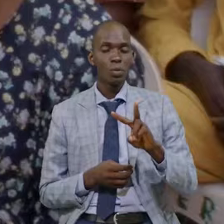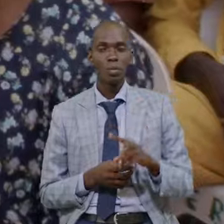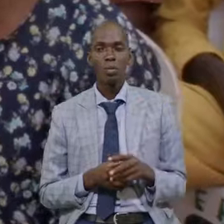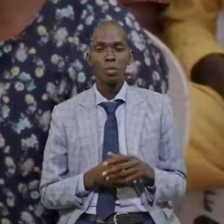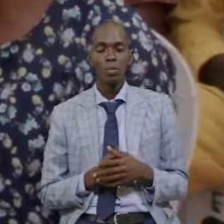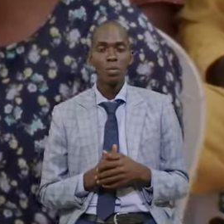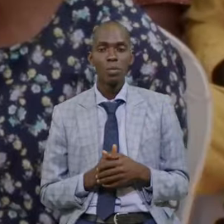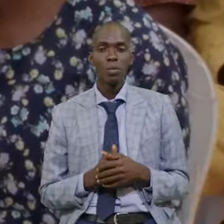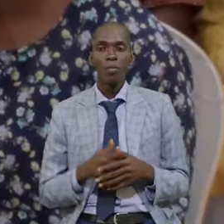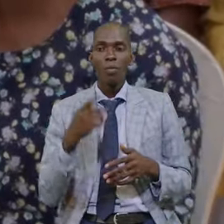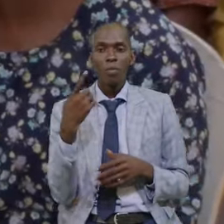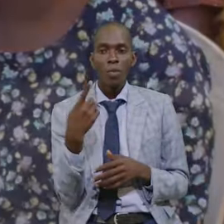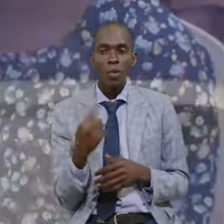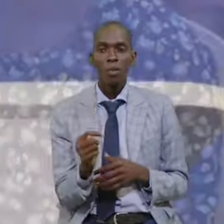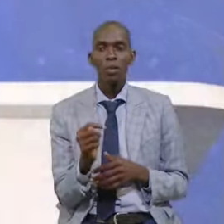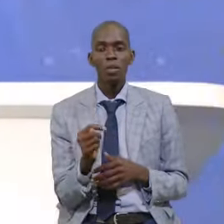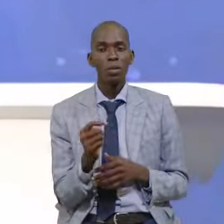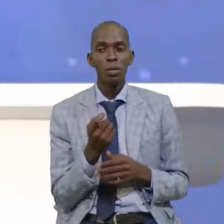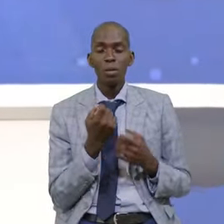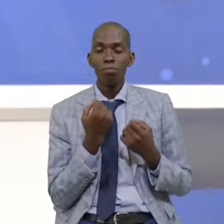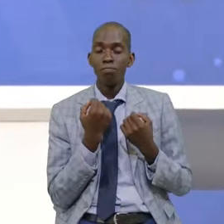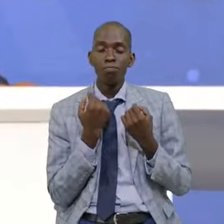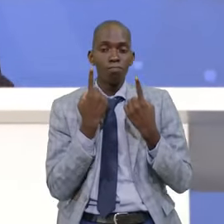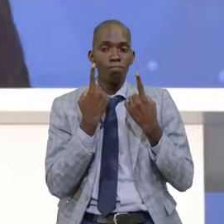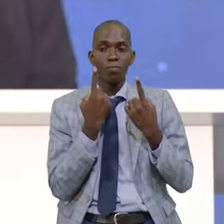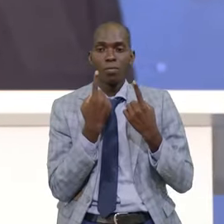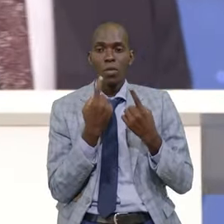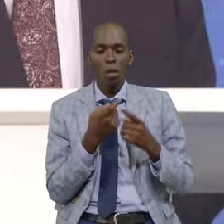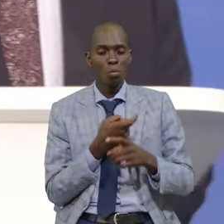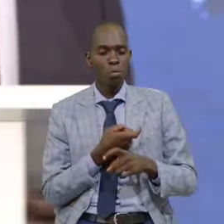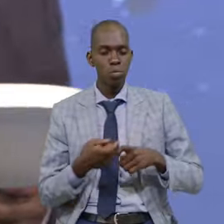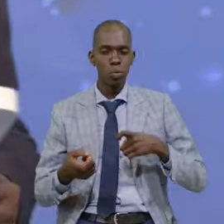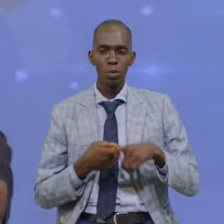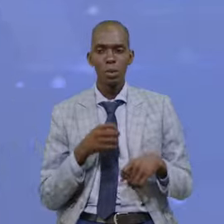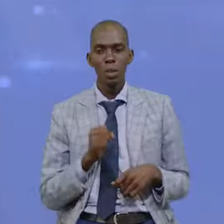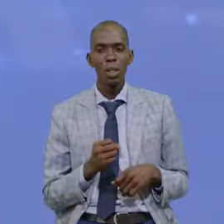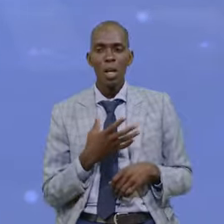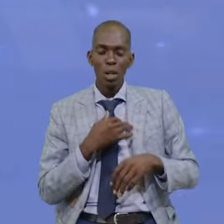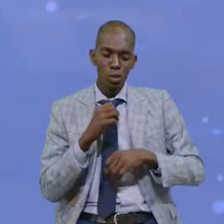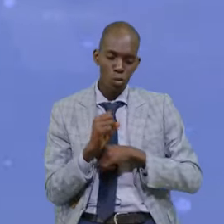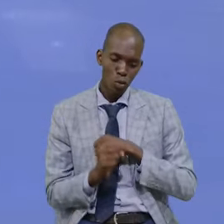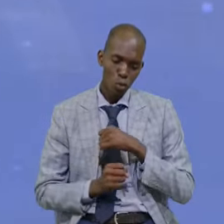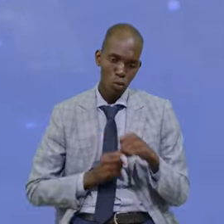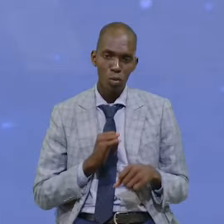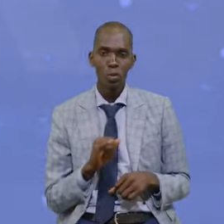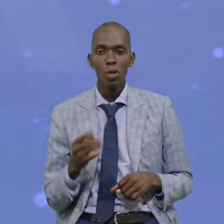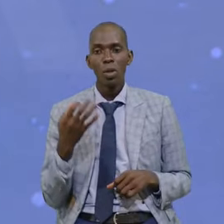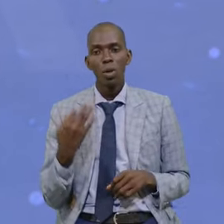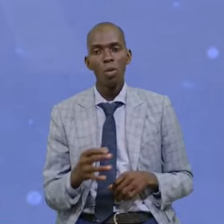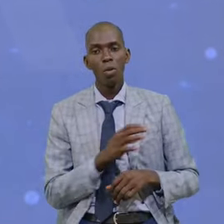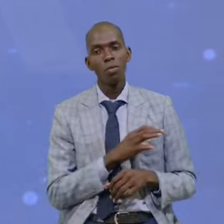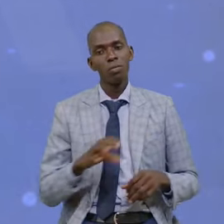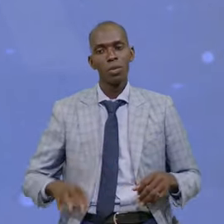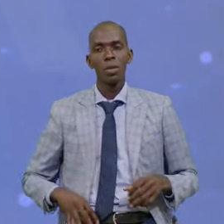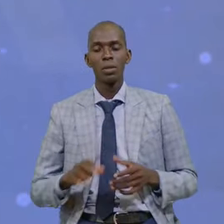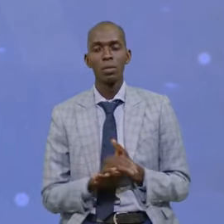at the astonishing bruises and sufferings of Christ. We're